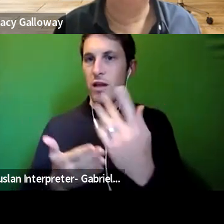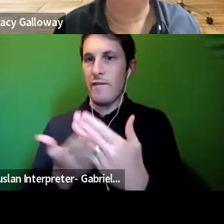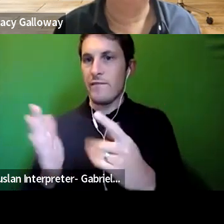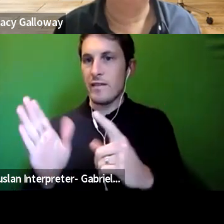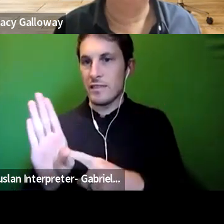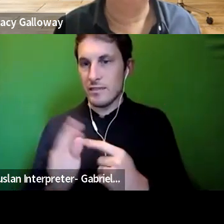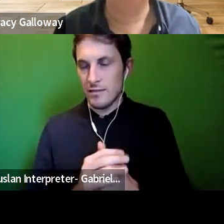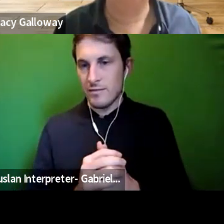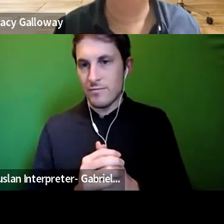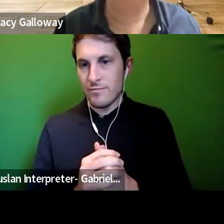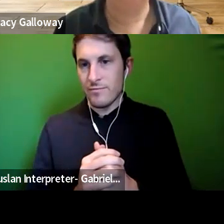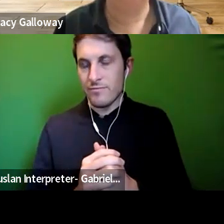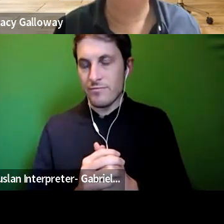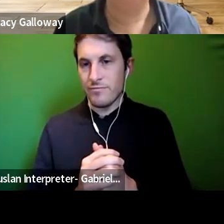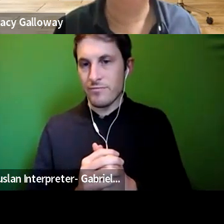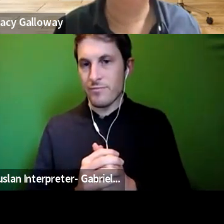of